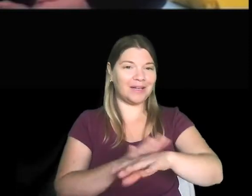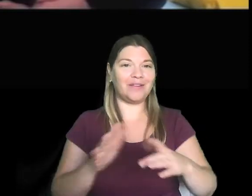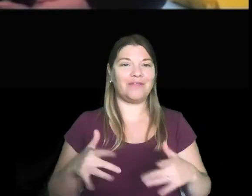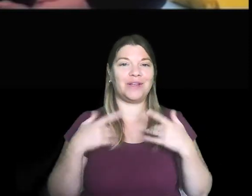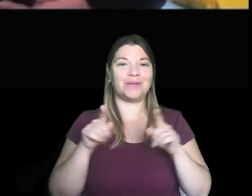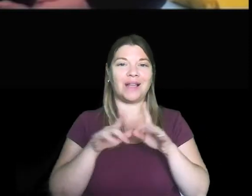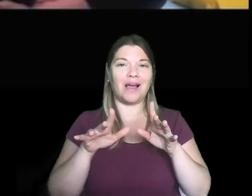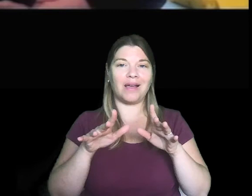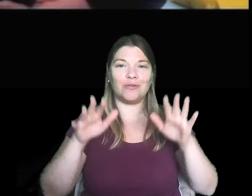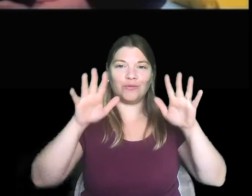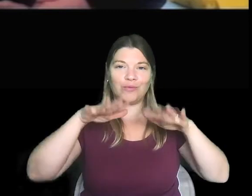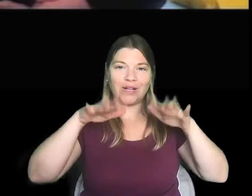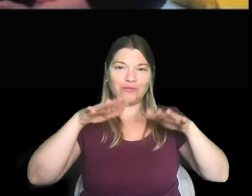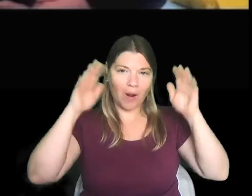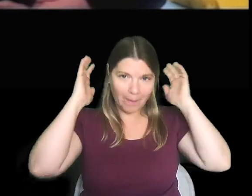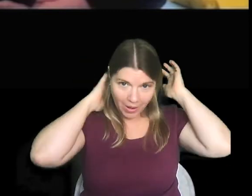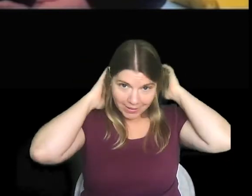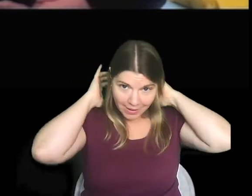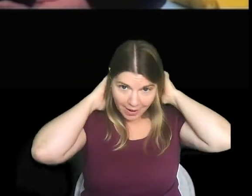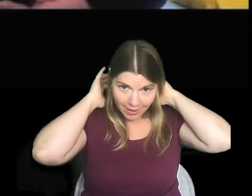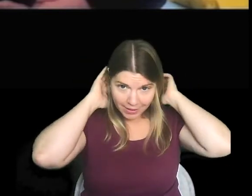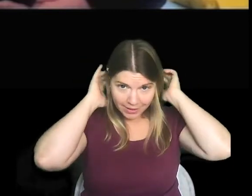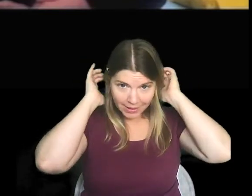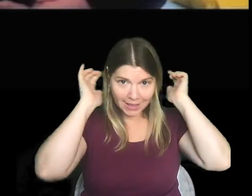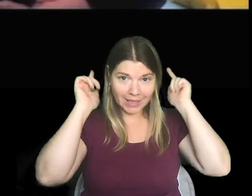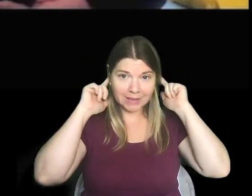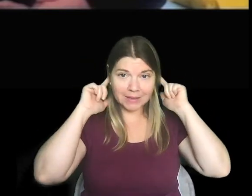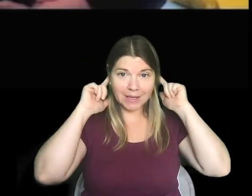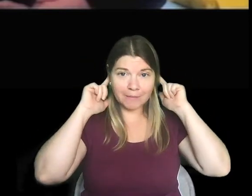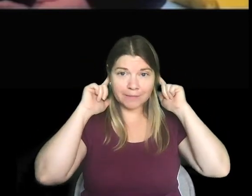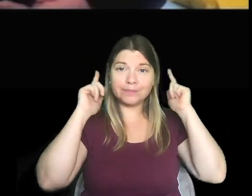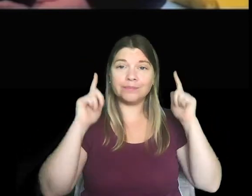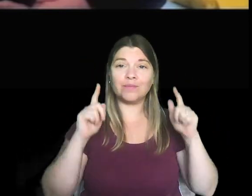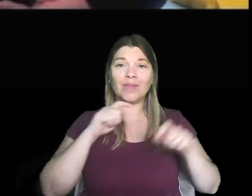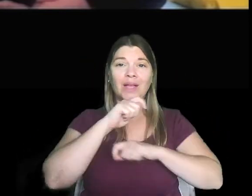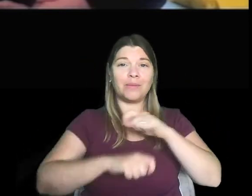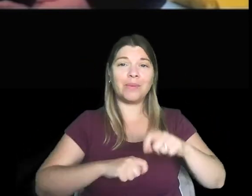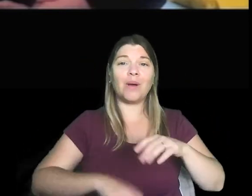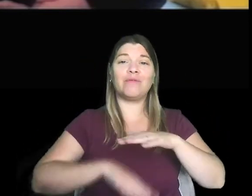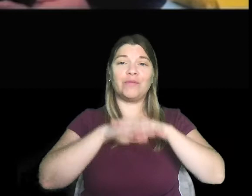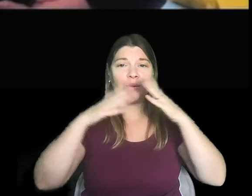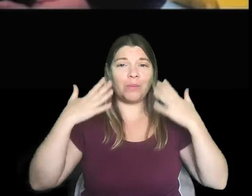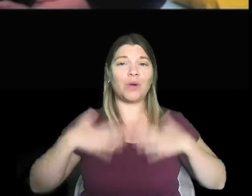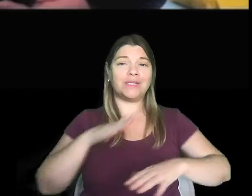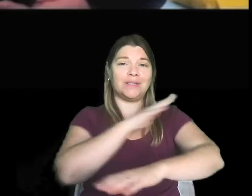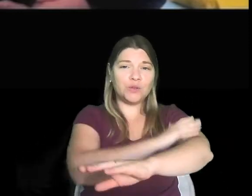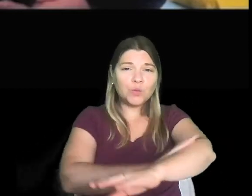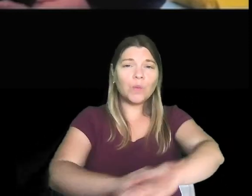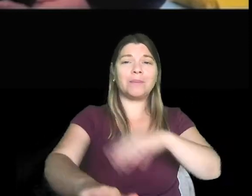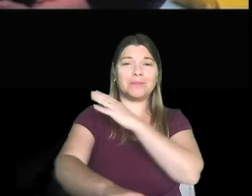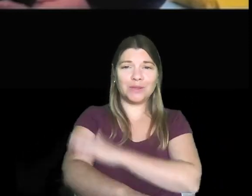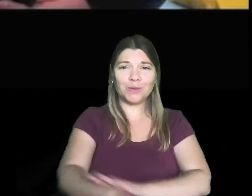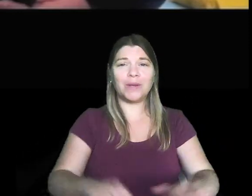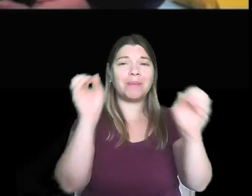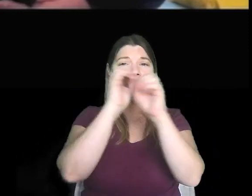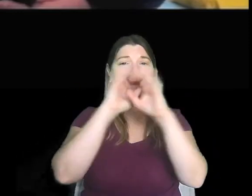neck and near her ears, and then turns into full body sweeps, imagining the